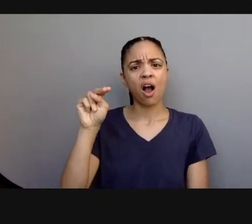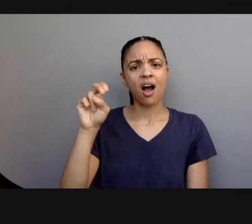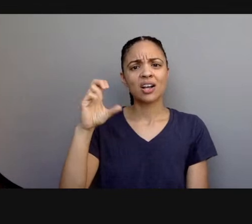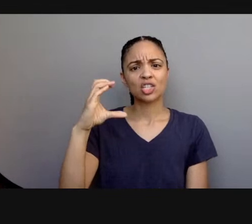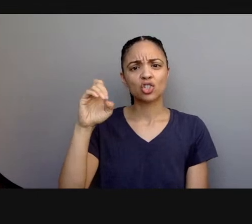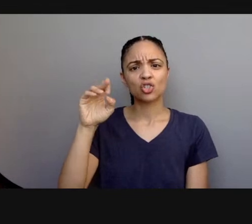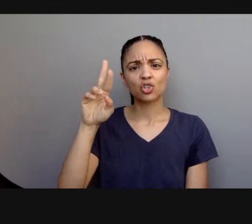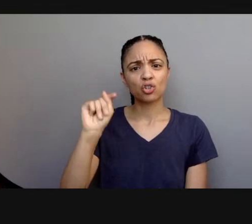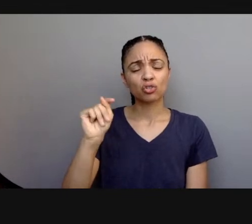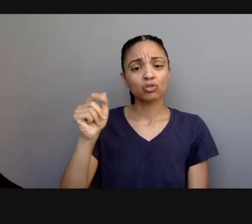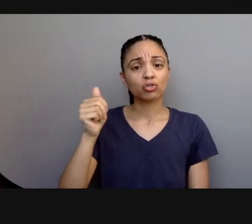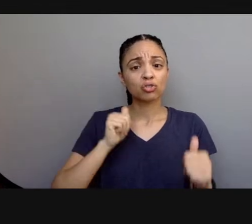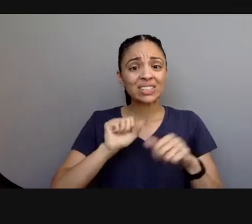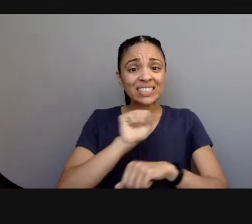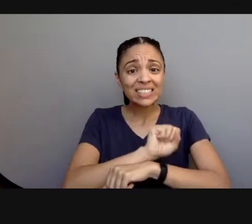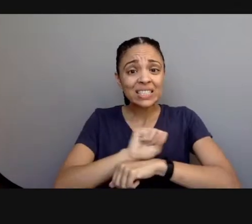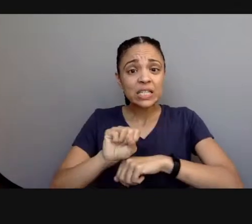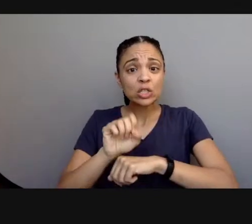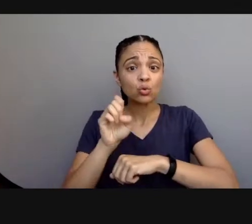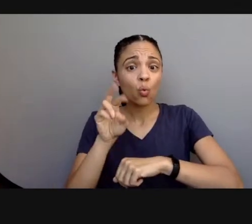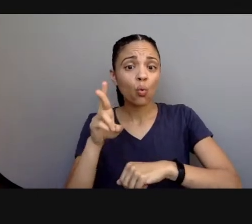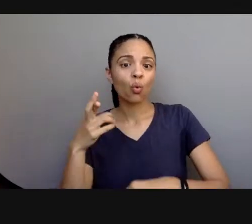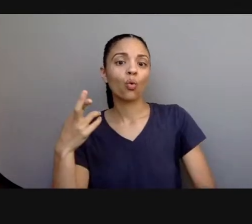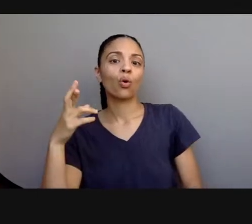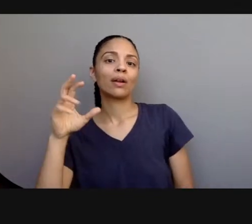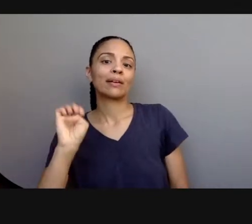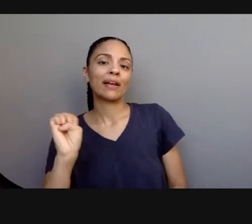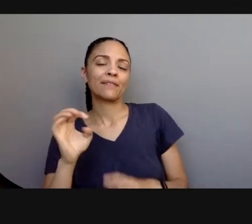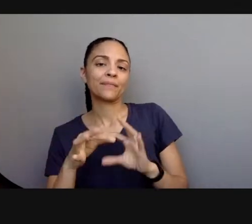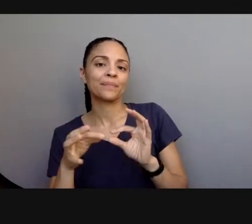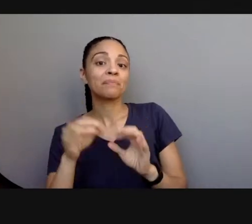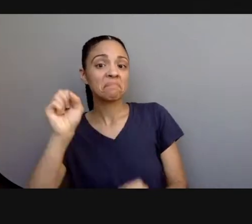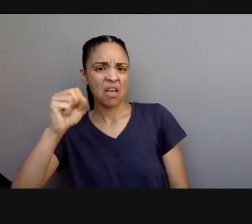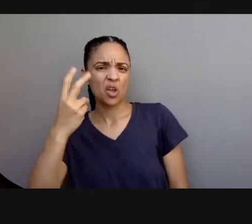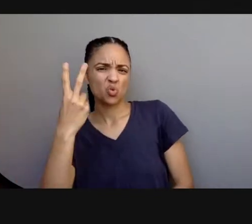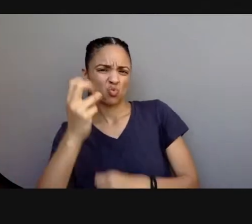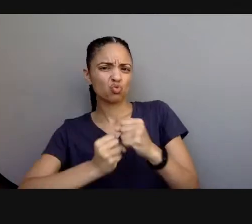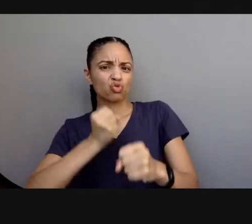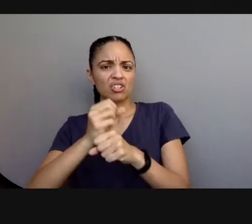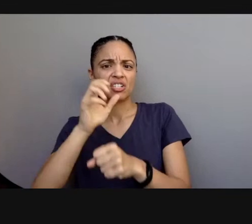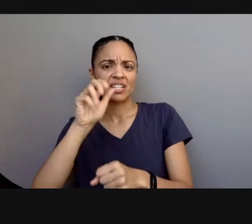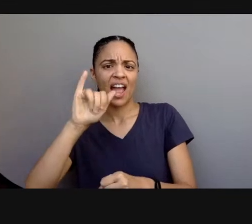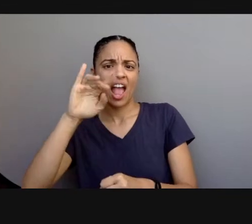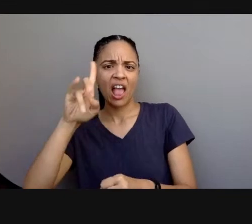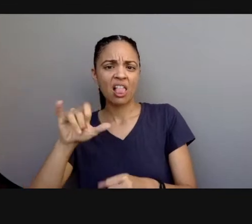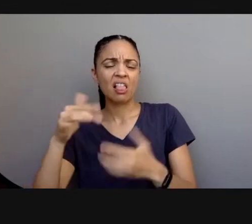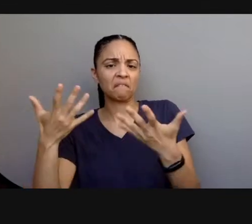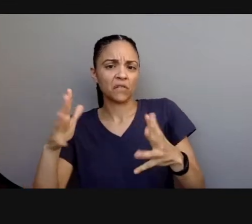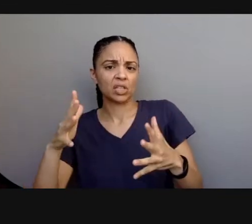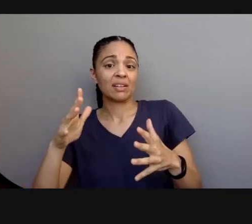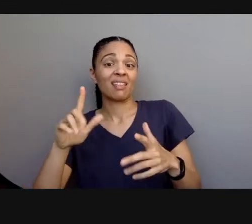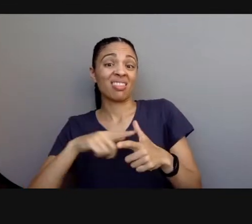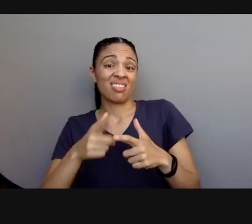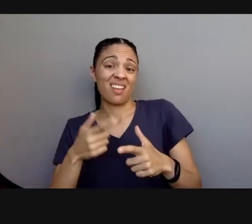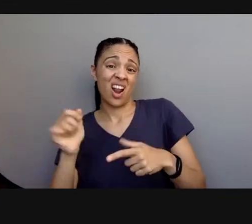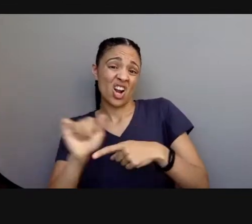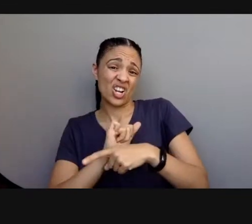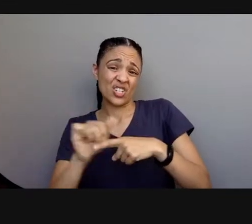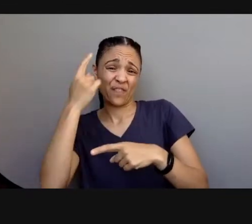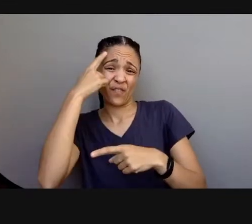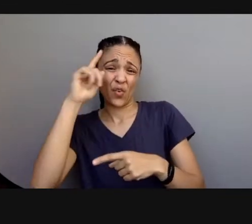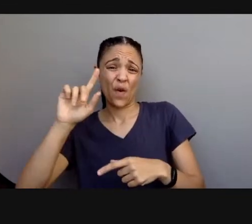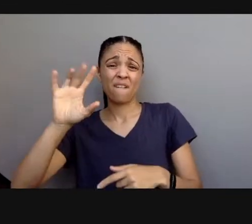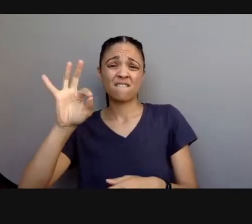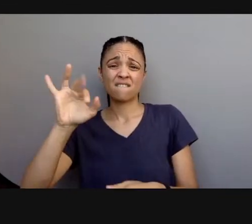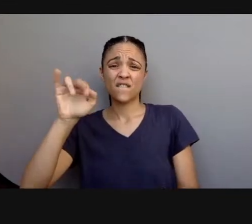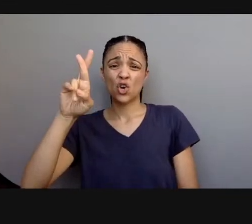for about 2 years. Yeah. And then right after that, pretty much I was auditioned for First Company twice. And it was just like, I remember